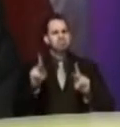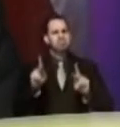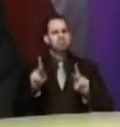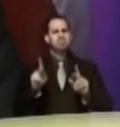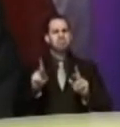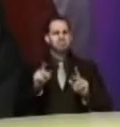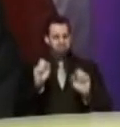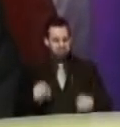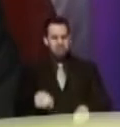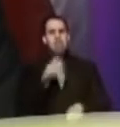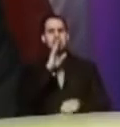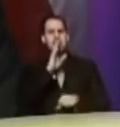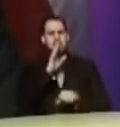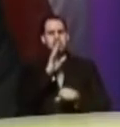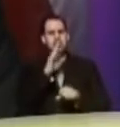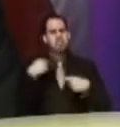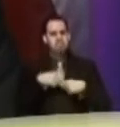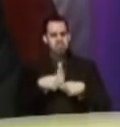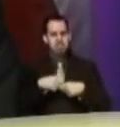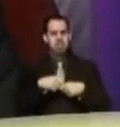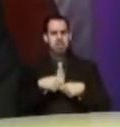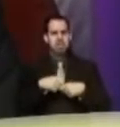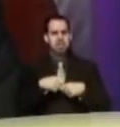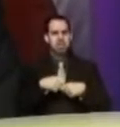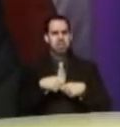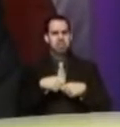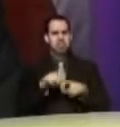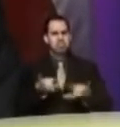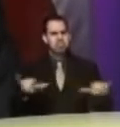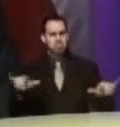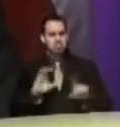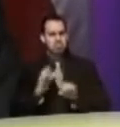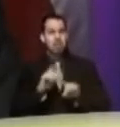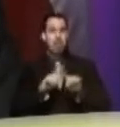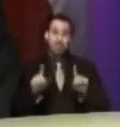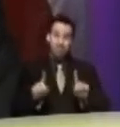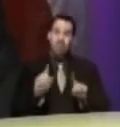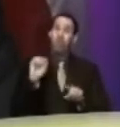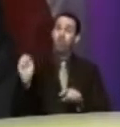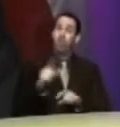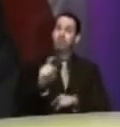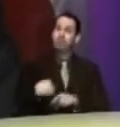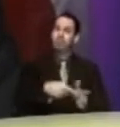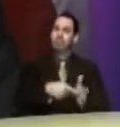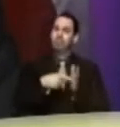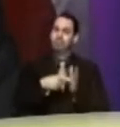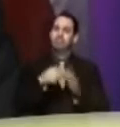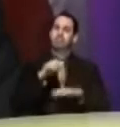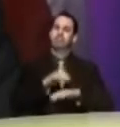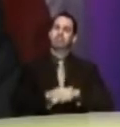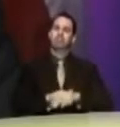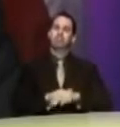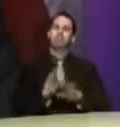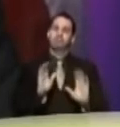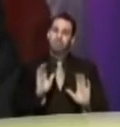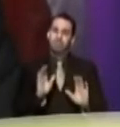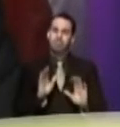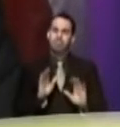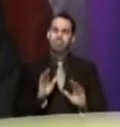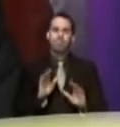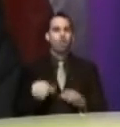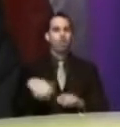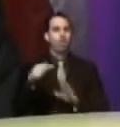culturally this island will always speak Spanish, but everybody needs to speak English. That's a requirement that we have required of